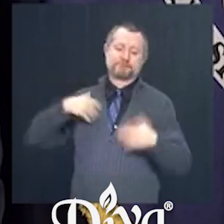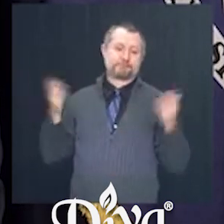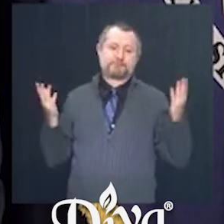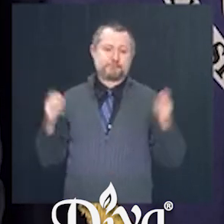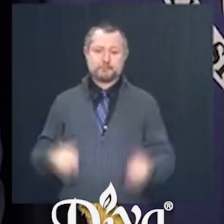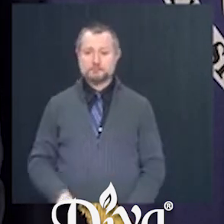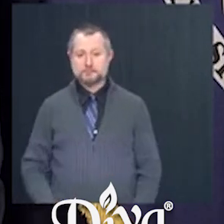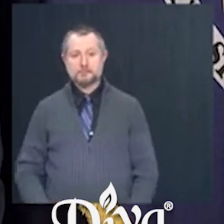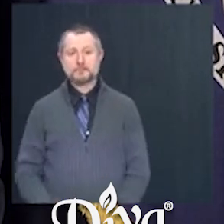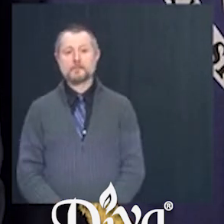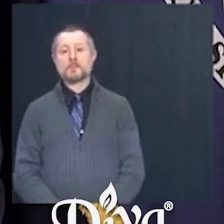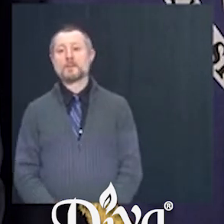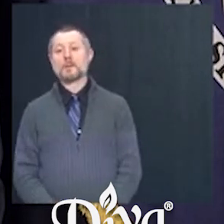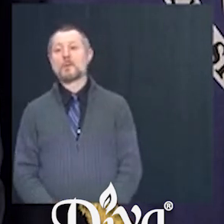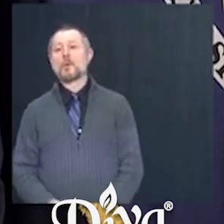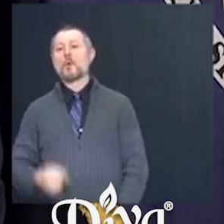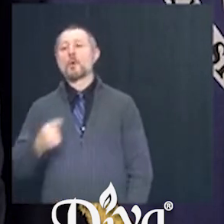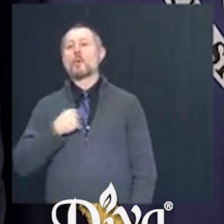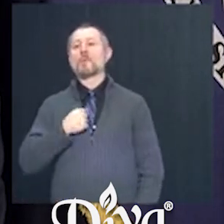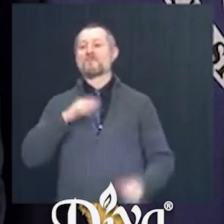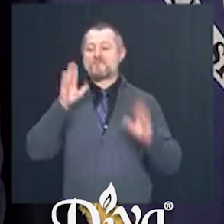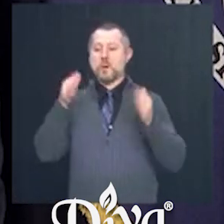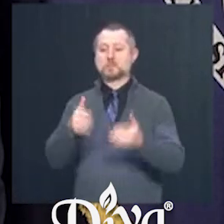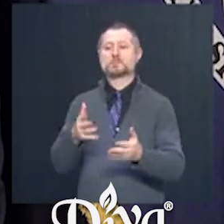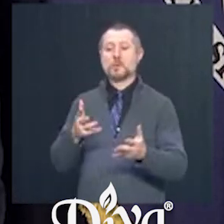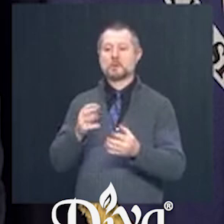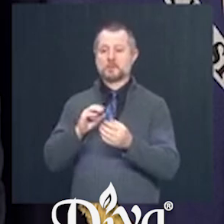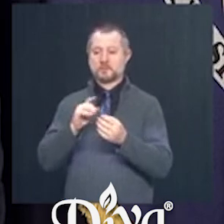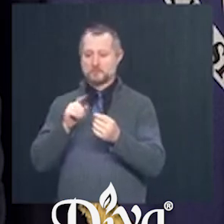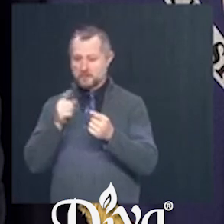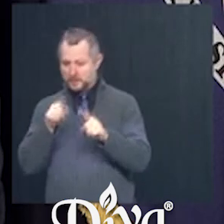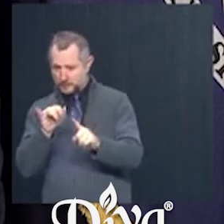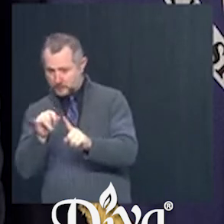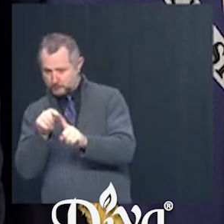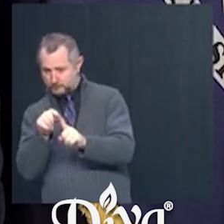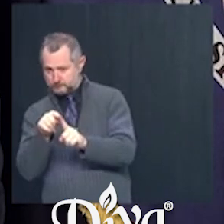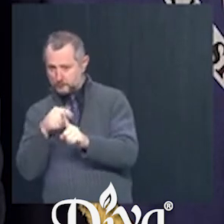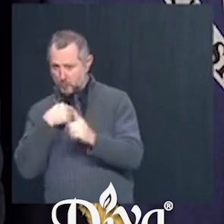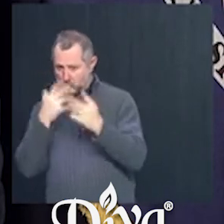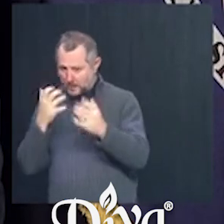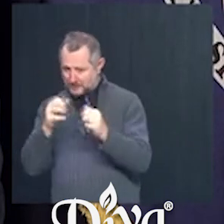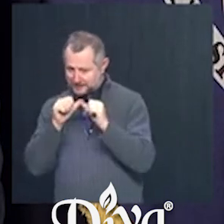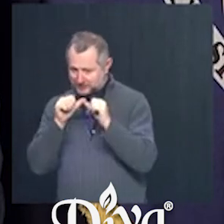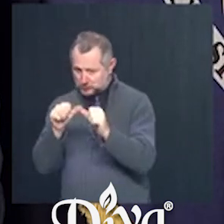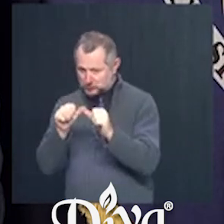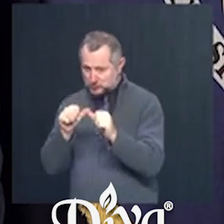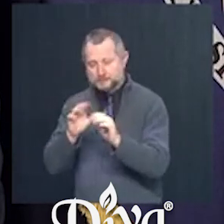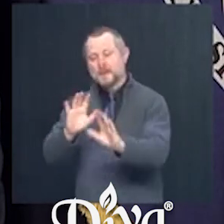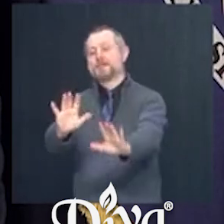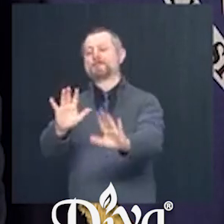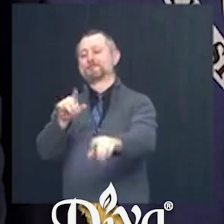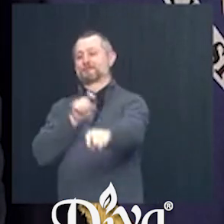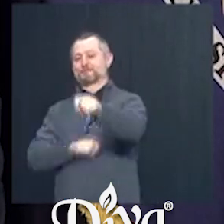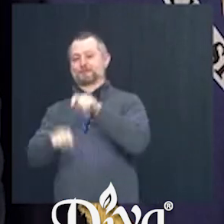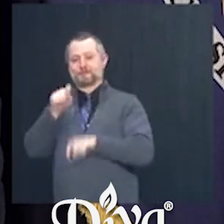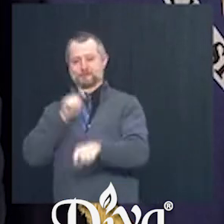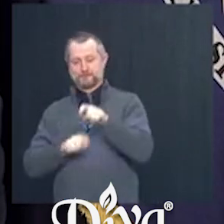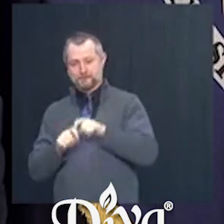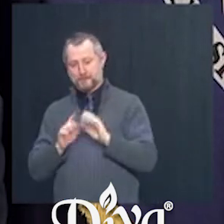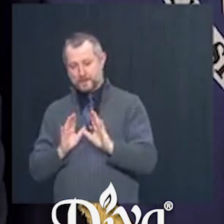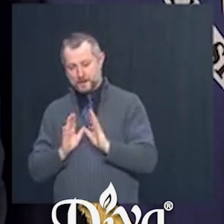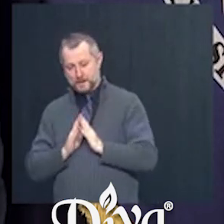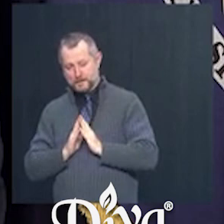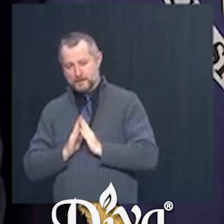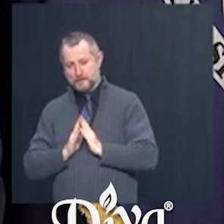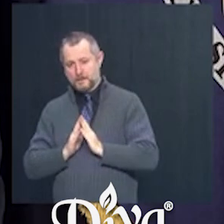at the opposite situation. We are looking at continued increases from